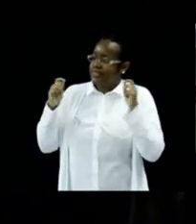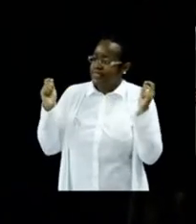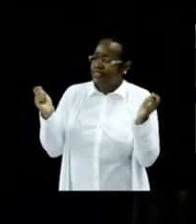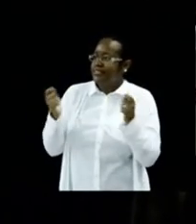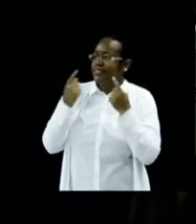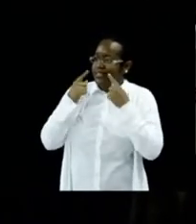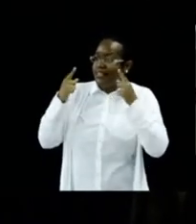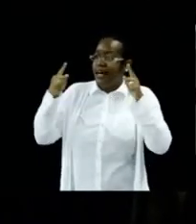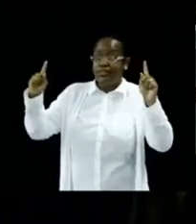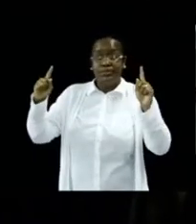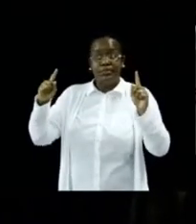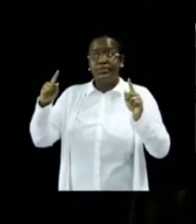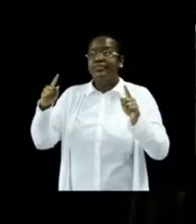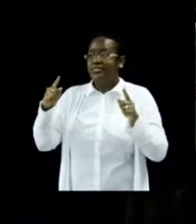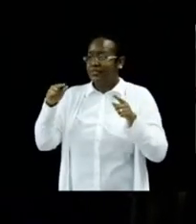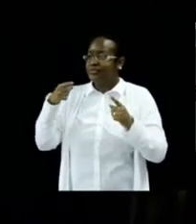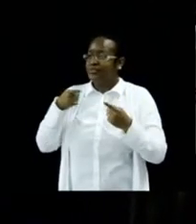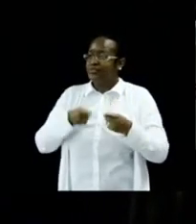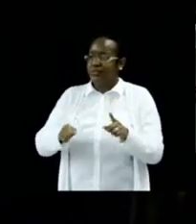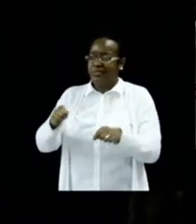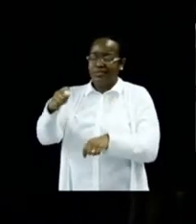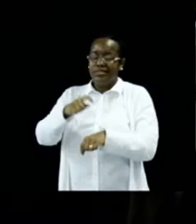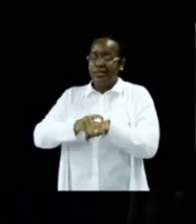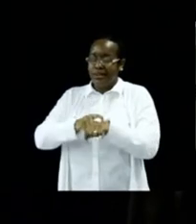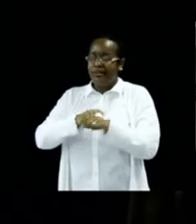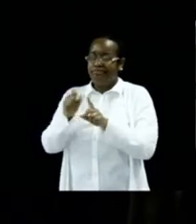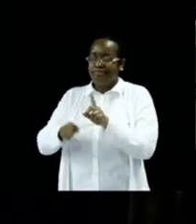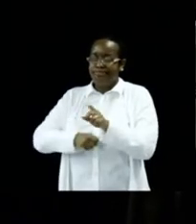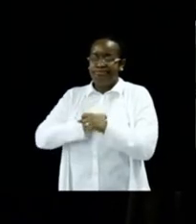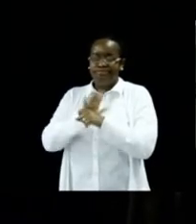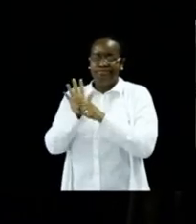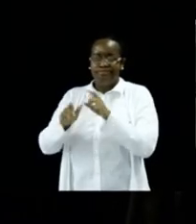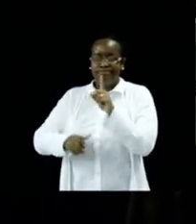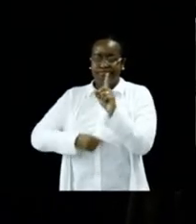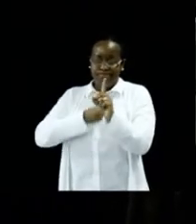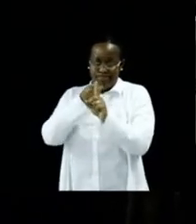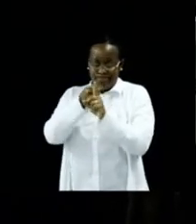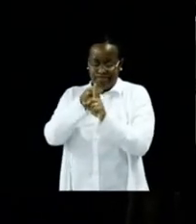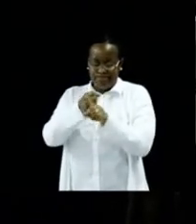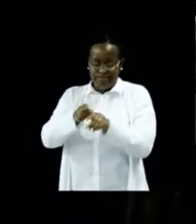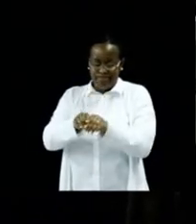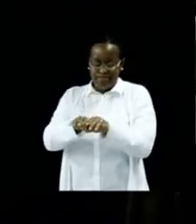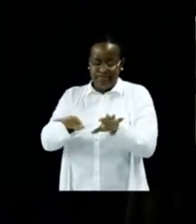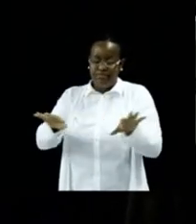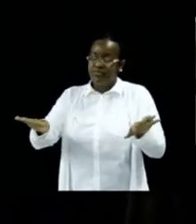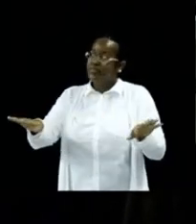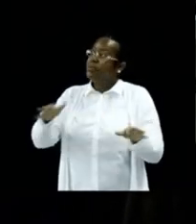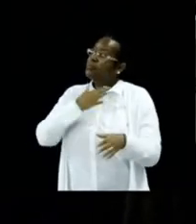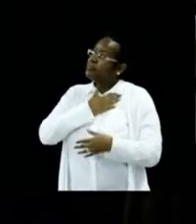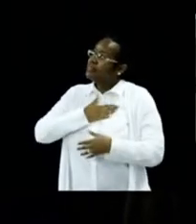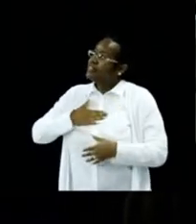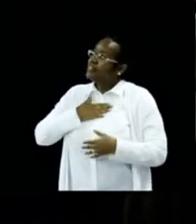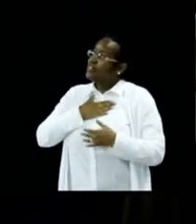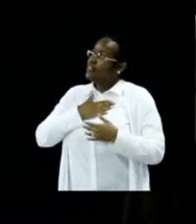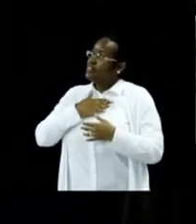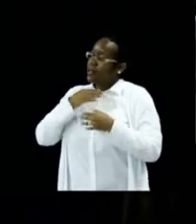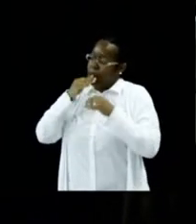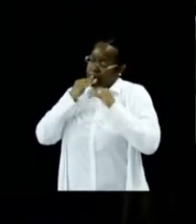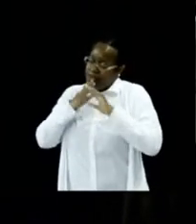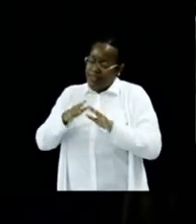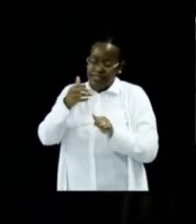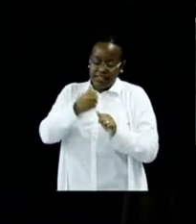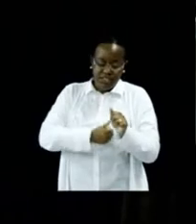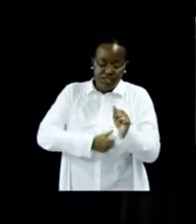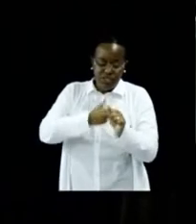a worldwide pandemic. Lord, bless the graduates as they embark on the